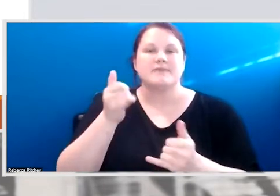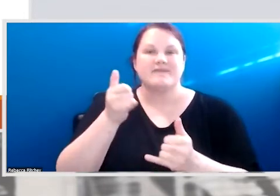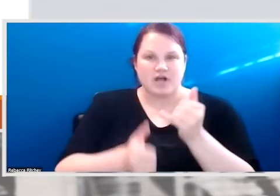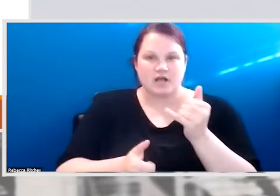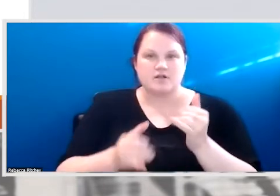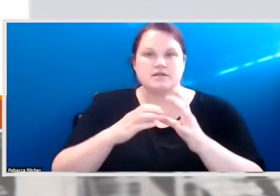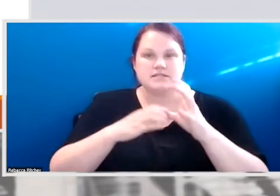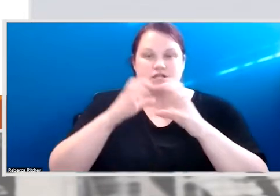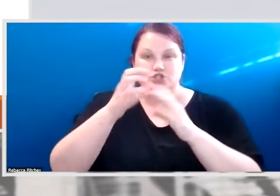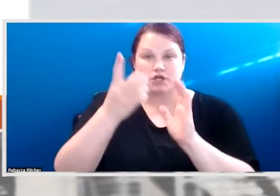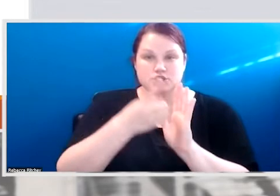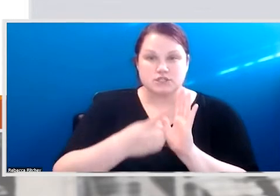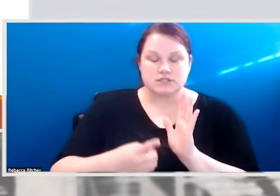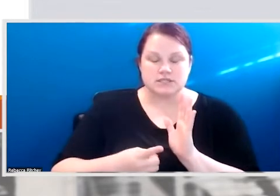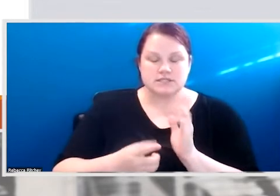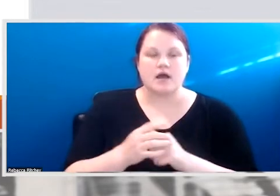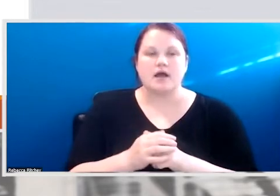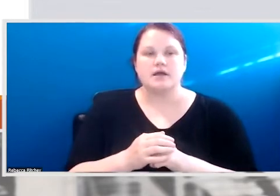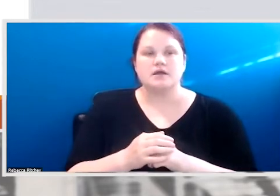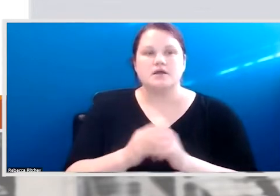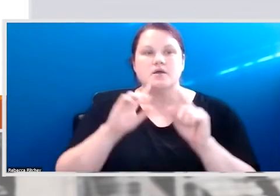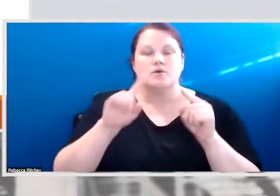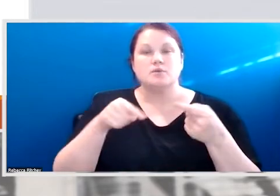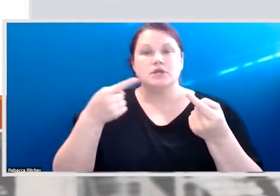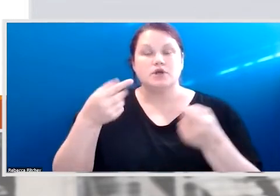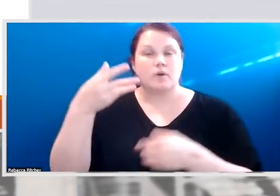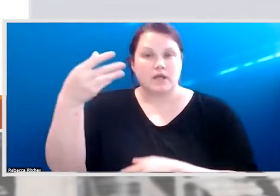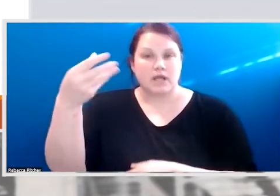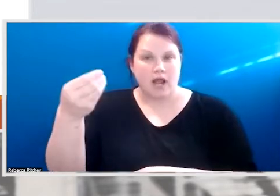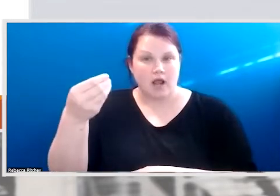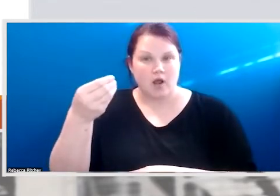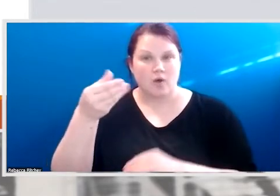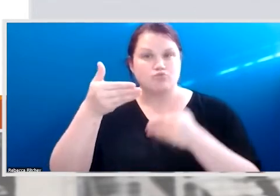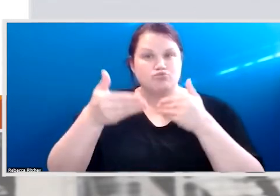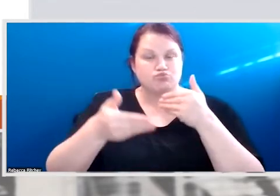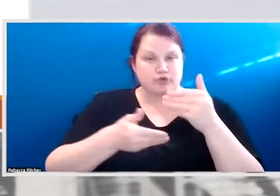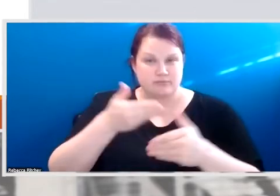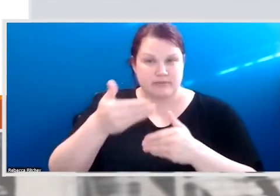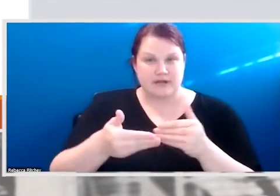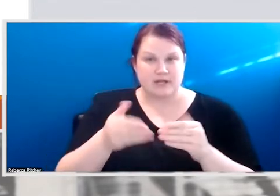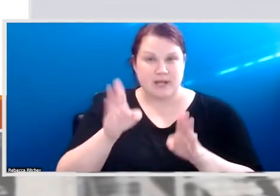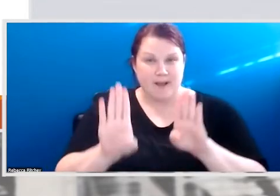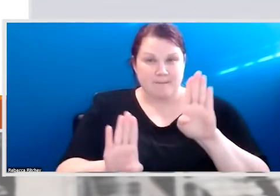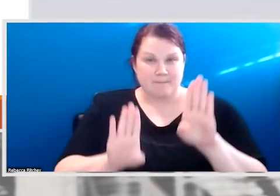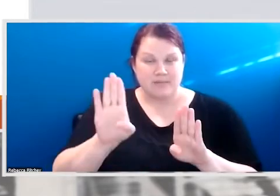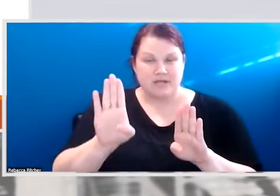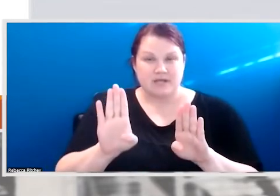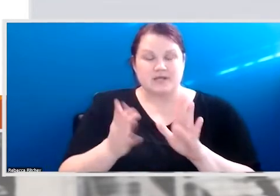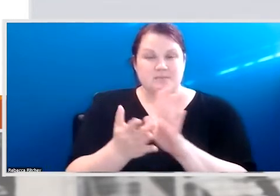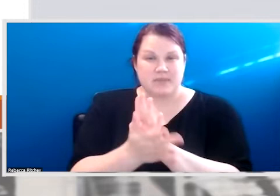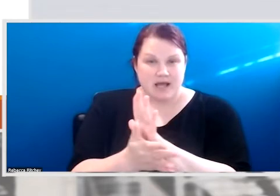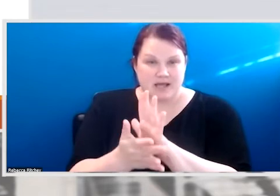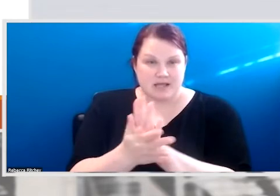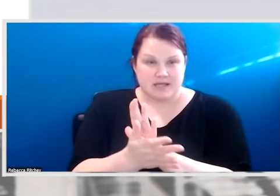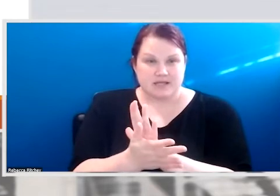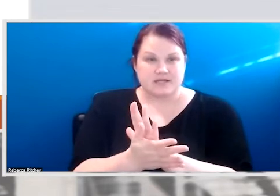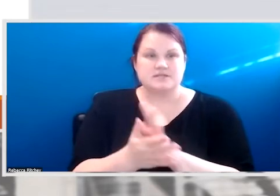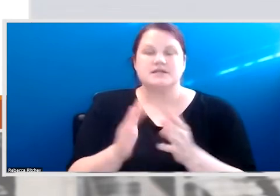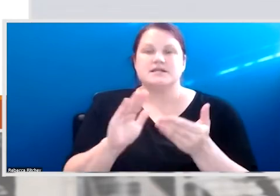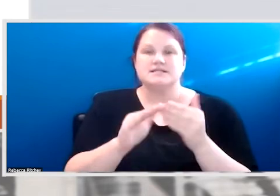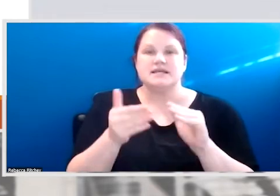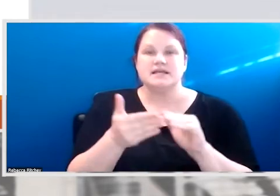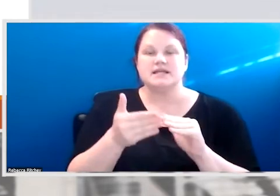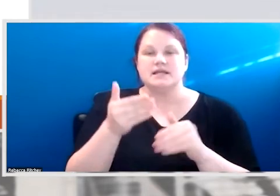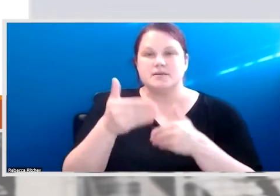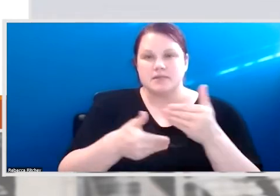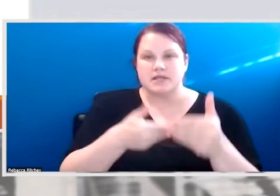construction design, and we would be going out to preparing a bid package and getting our permits from city planning, through the Department of Permits